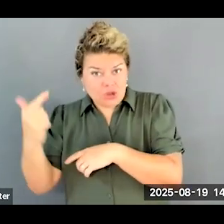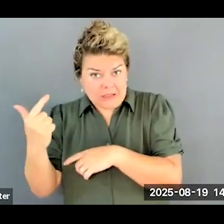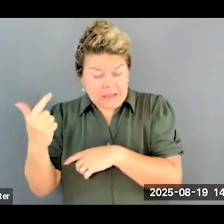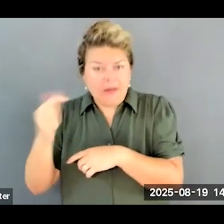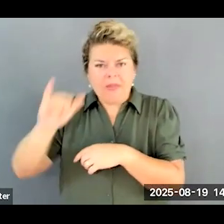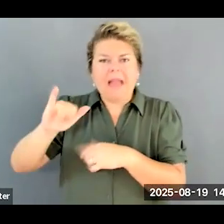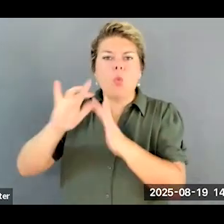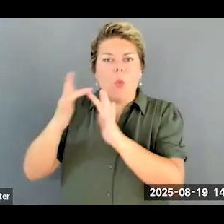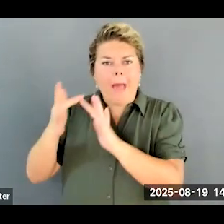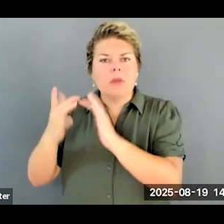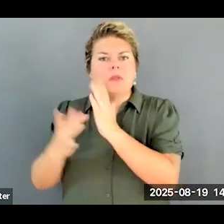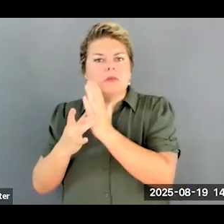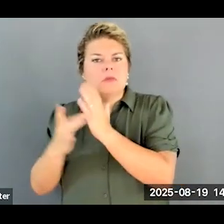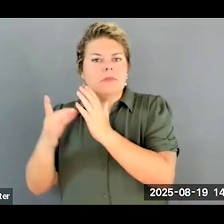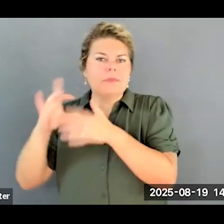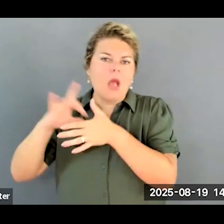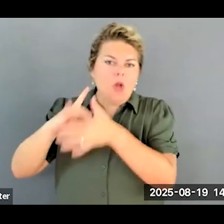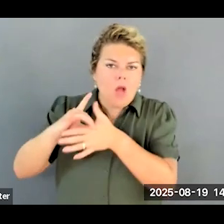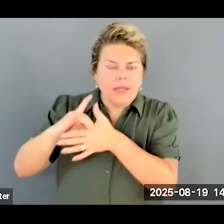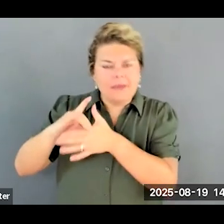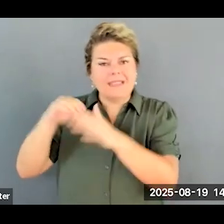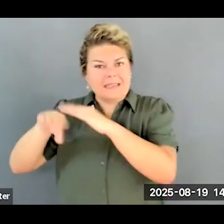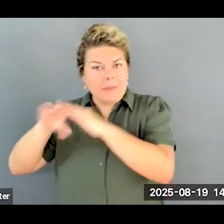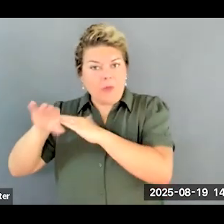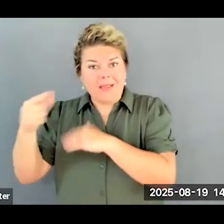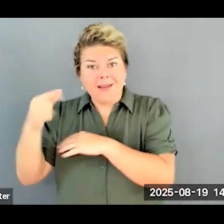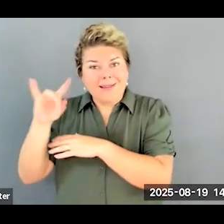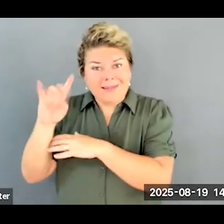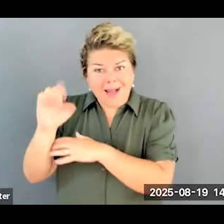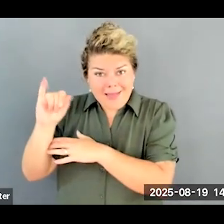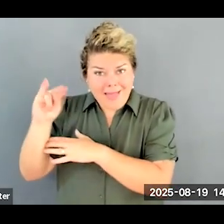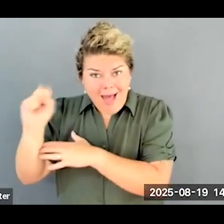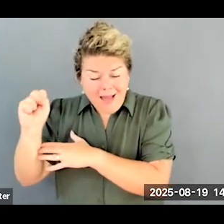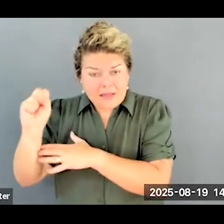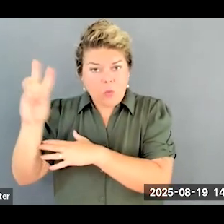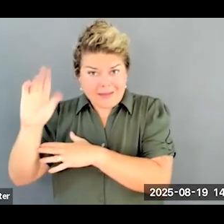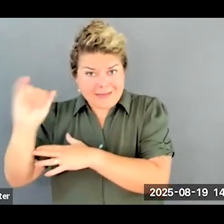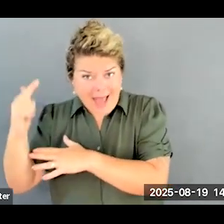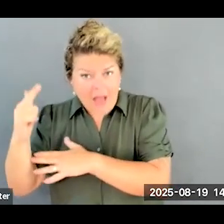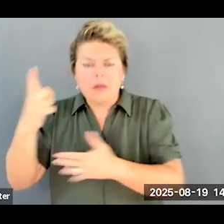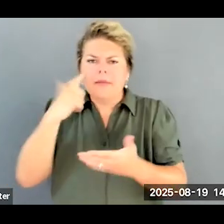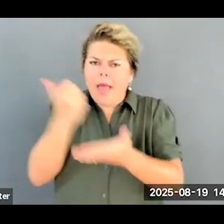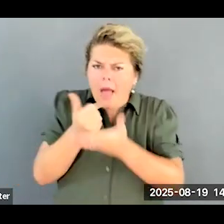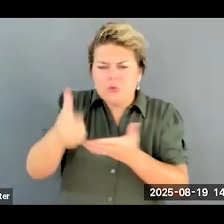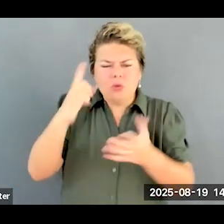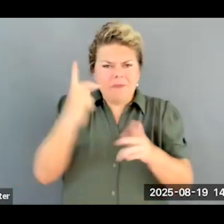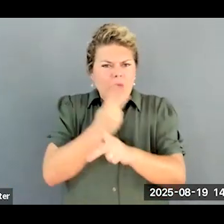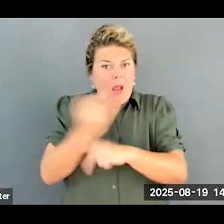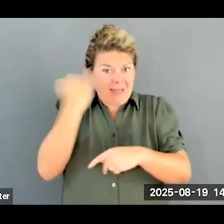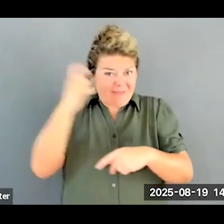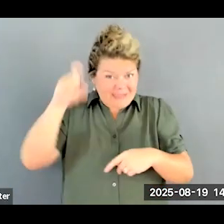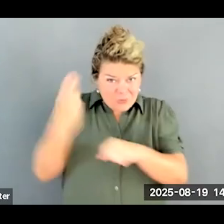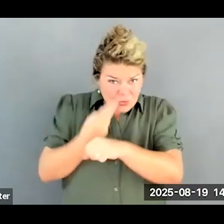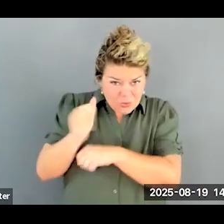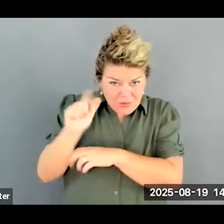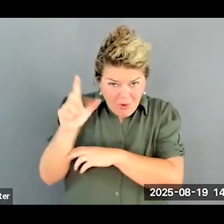Accessibility Guidelines to help you make that decision on do I need to include alt text? So first you want to ask, did I include